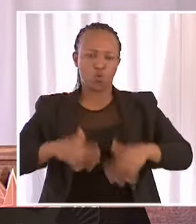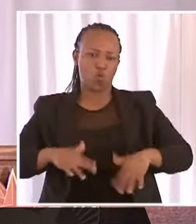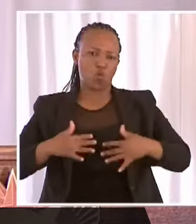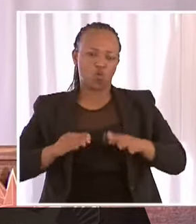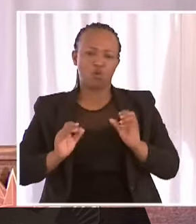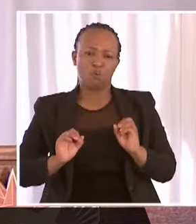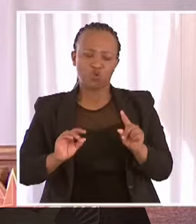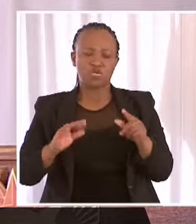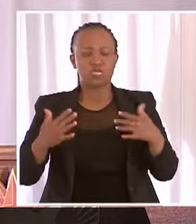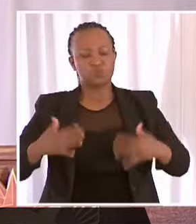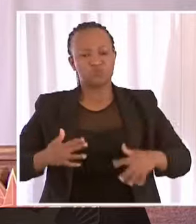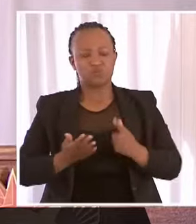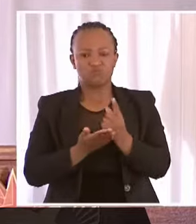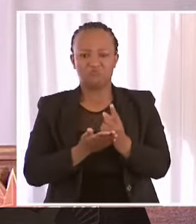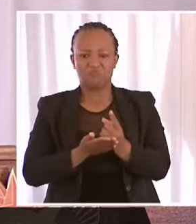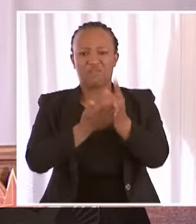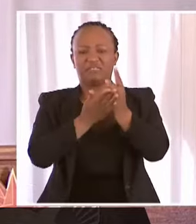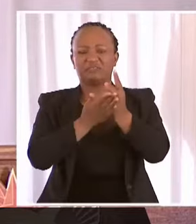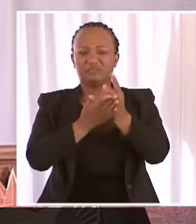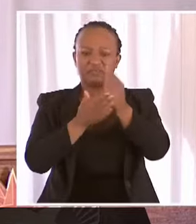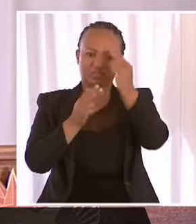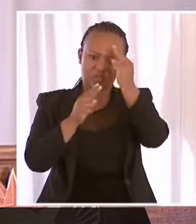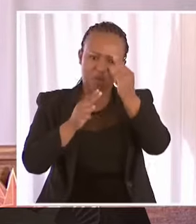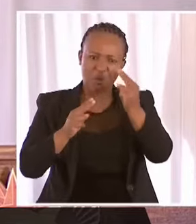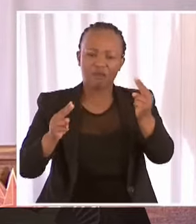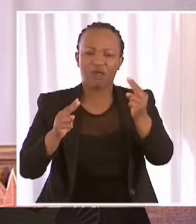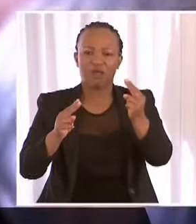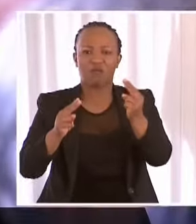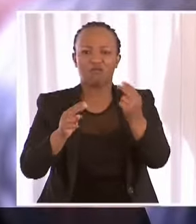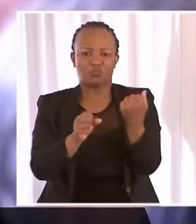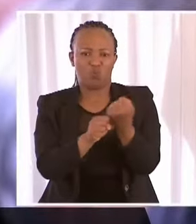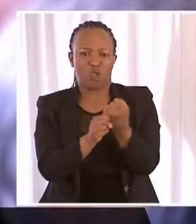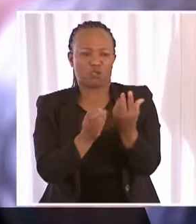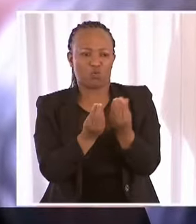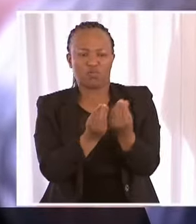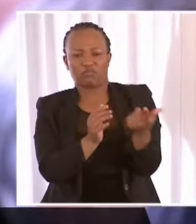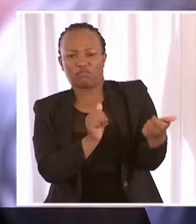privilege and an honor to walk in his trail.